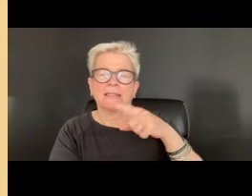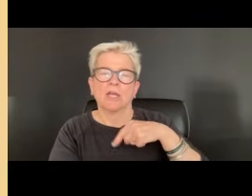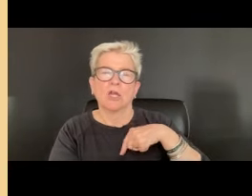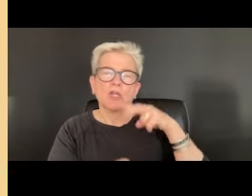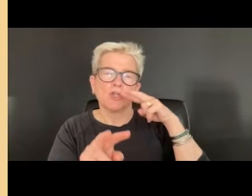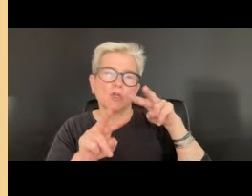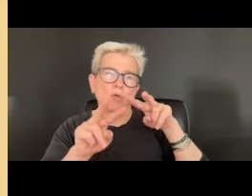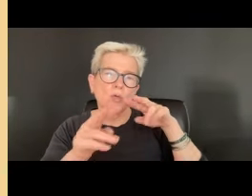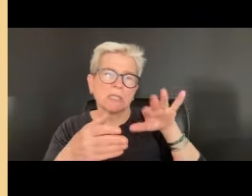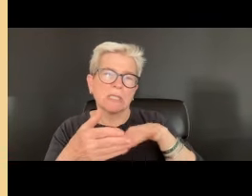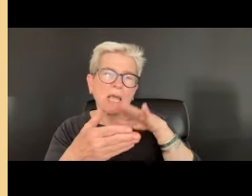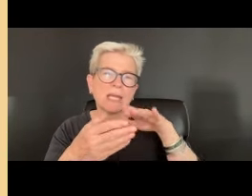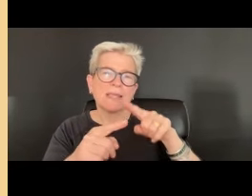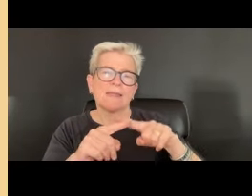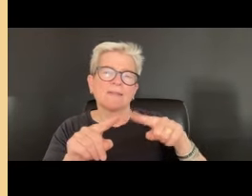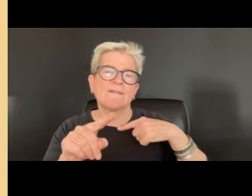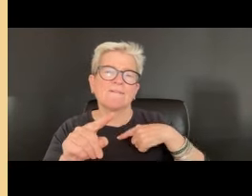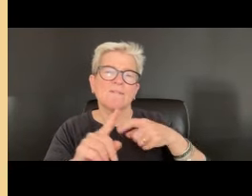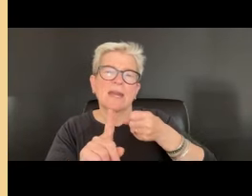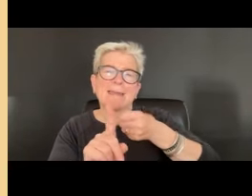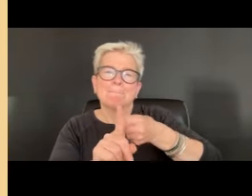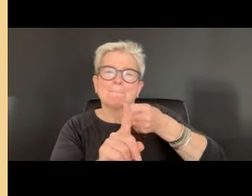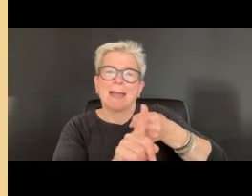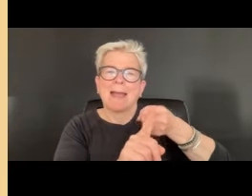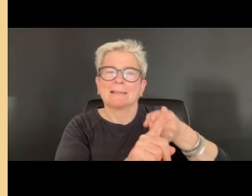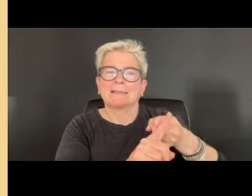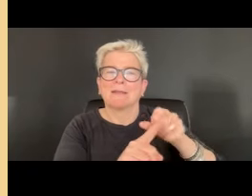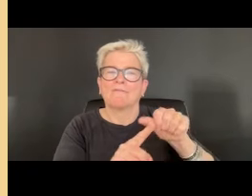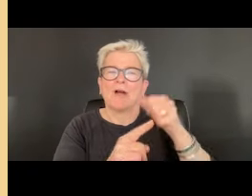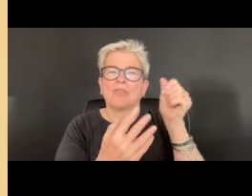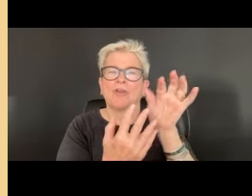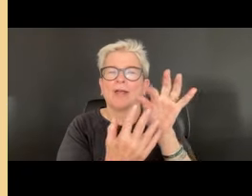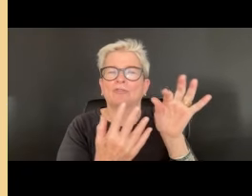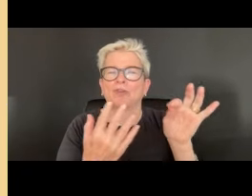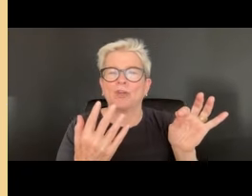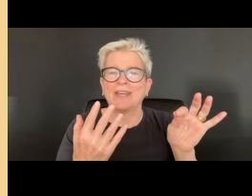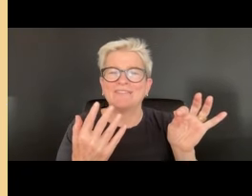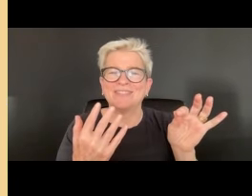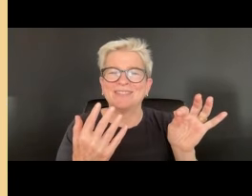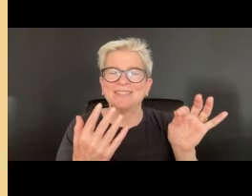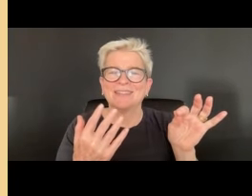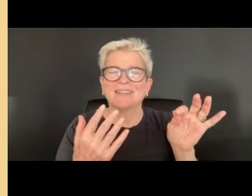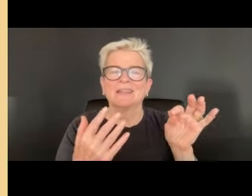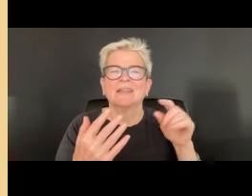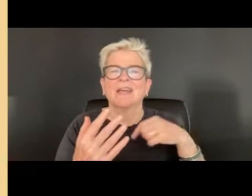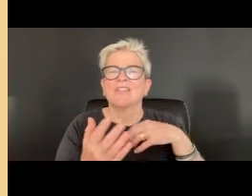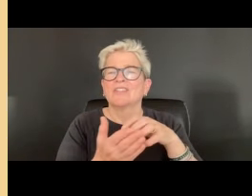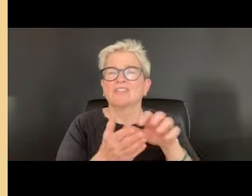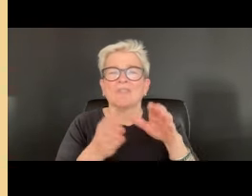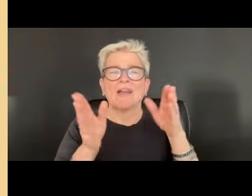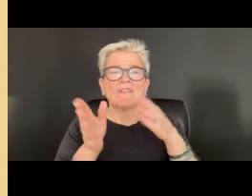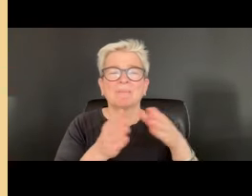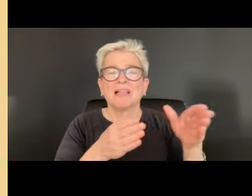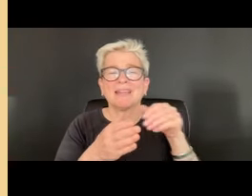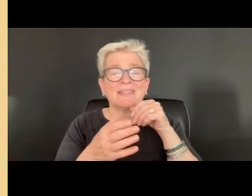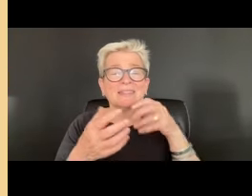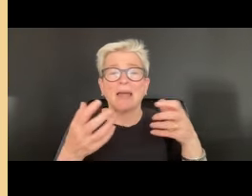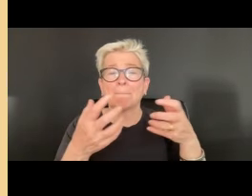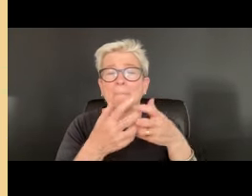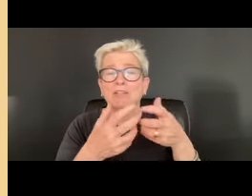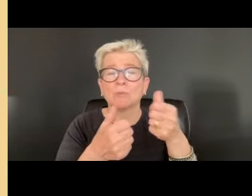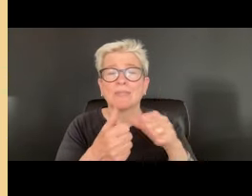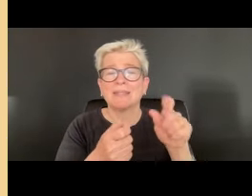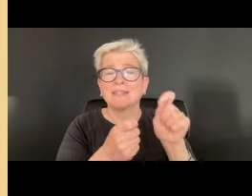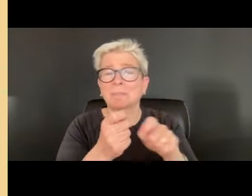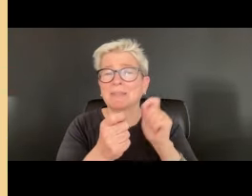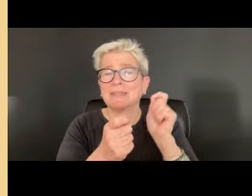impacts of different alternatives. This draft plan does not match with any one of those alternatives, but it is